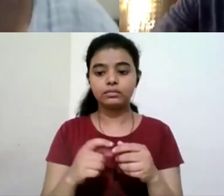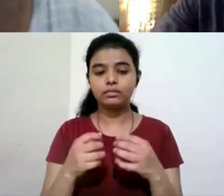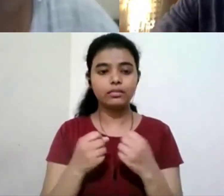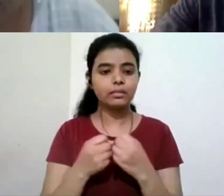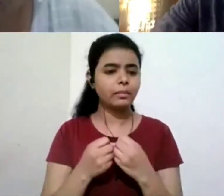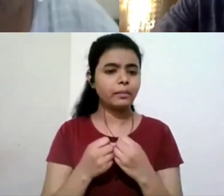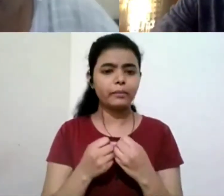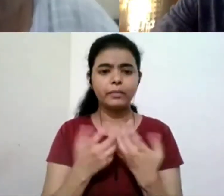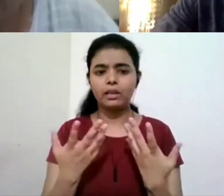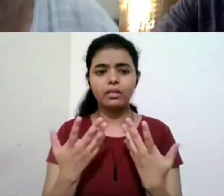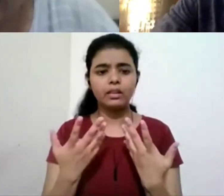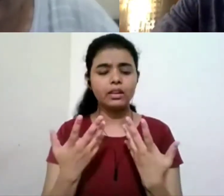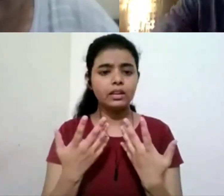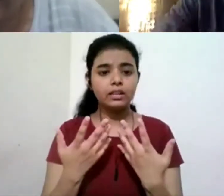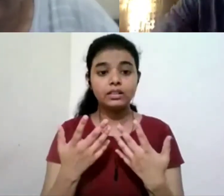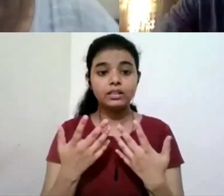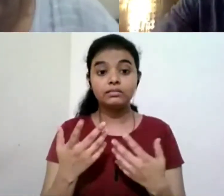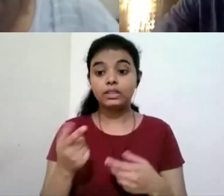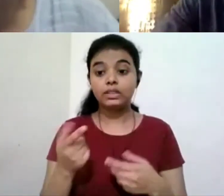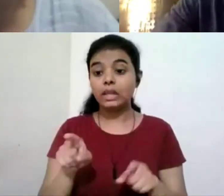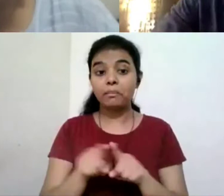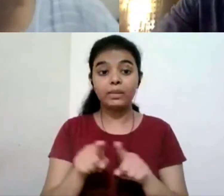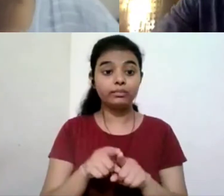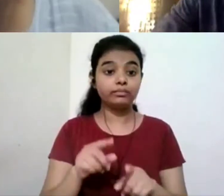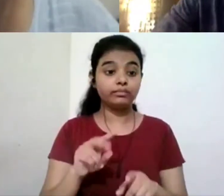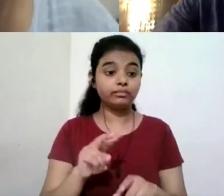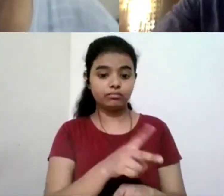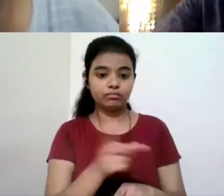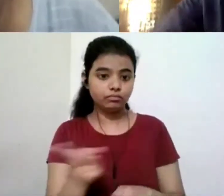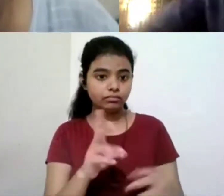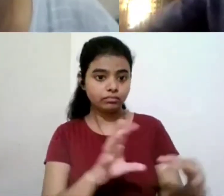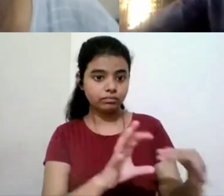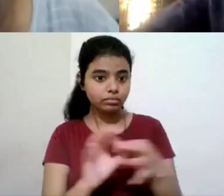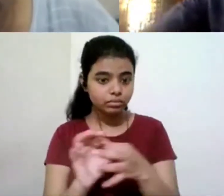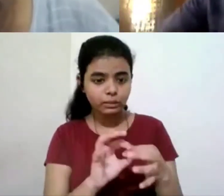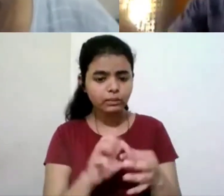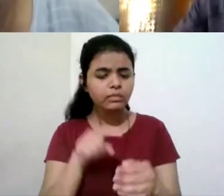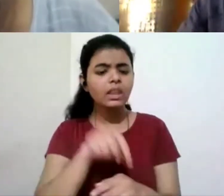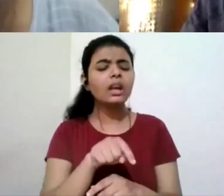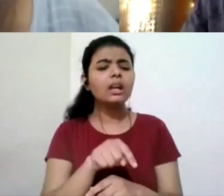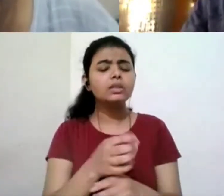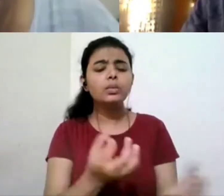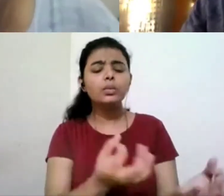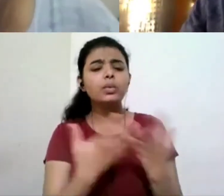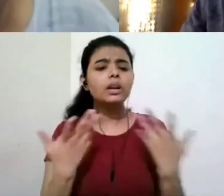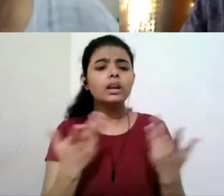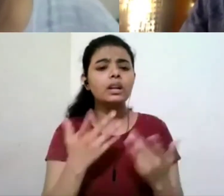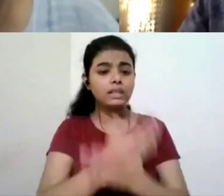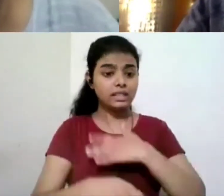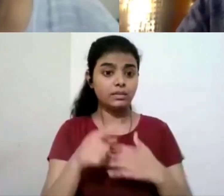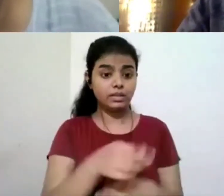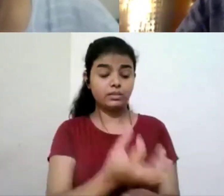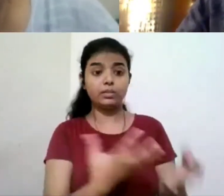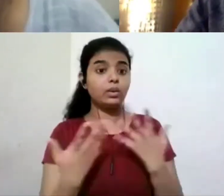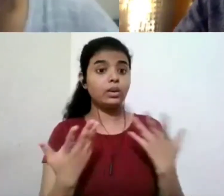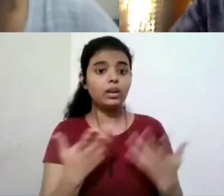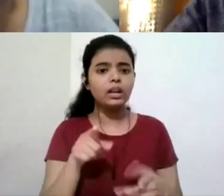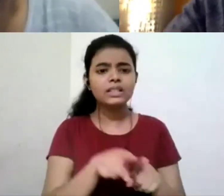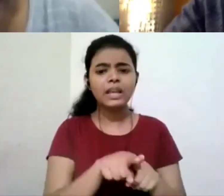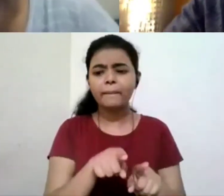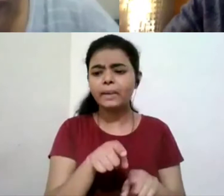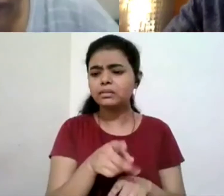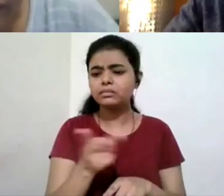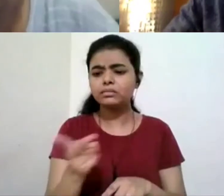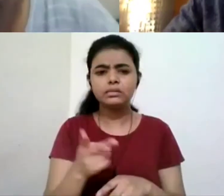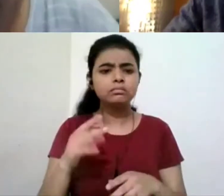even when you speak about intersectionality, it comes in as what's so unique about disability. It is not like intersectionality is, after